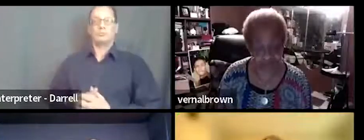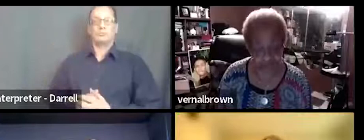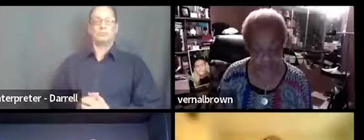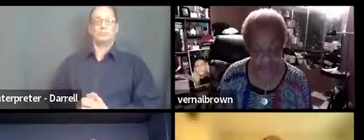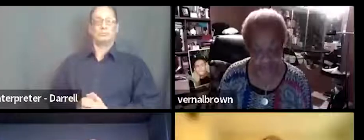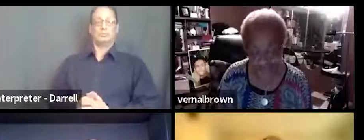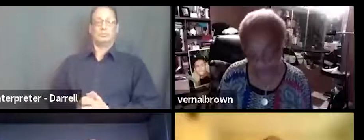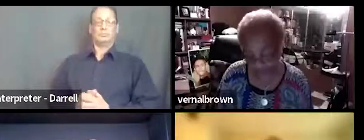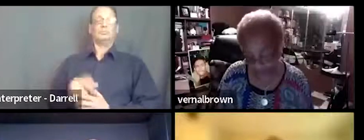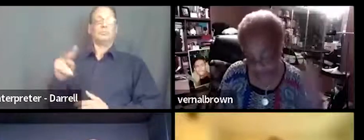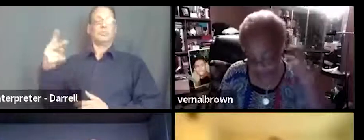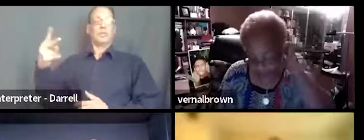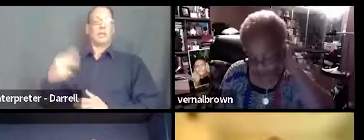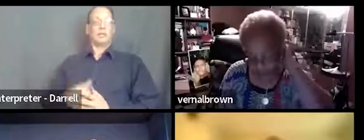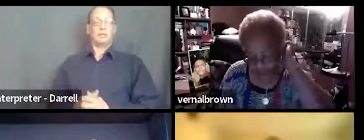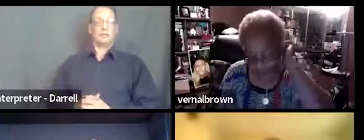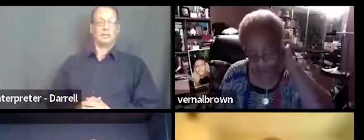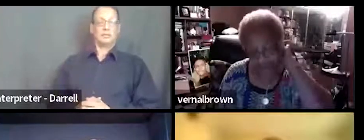Second.